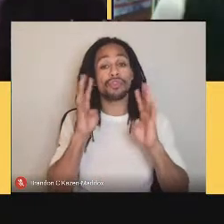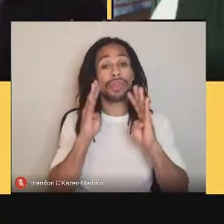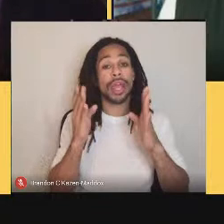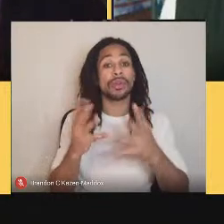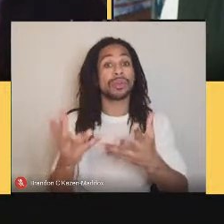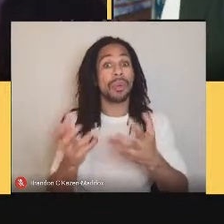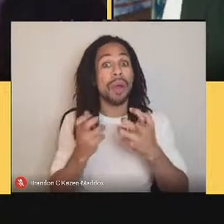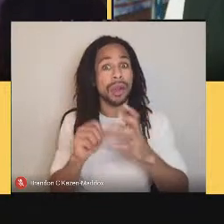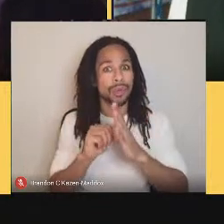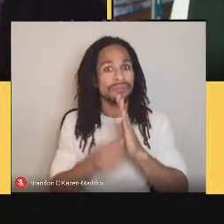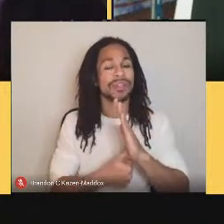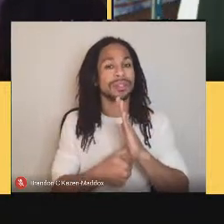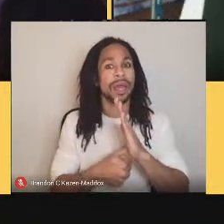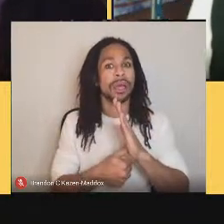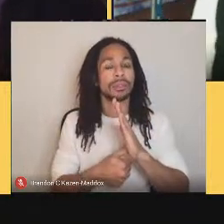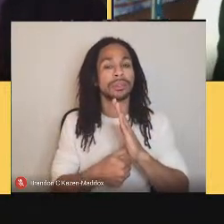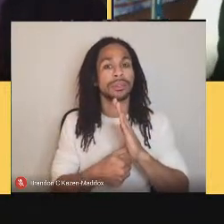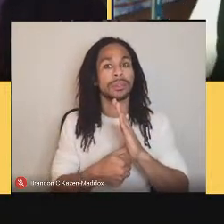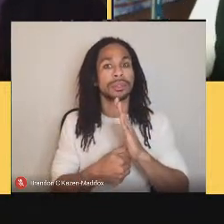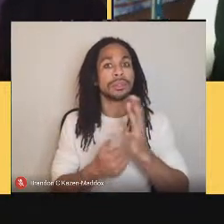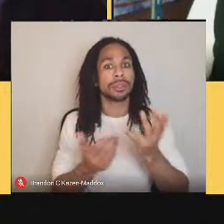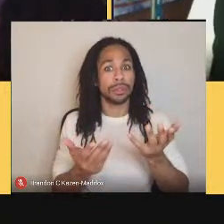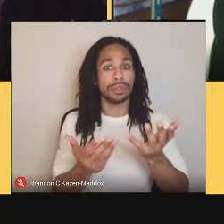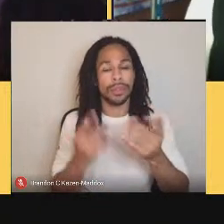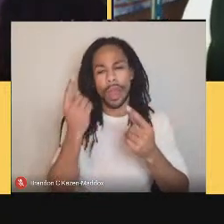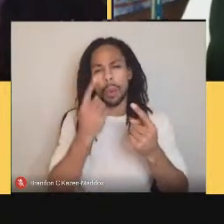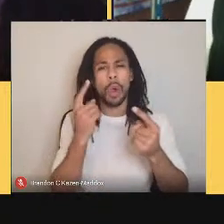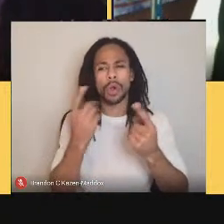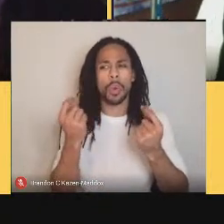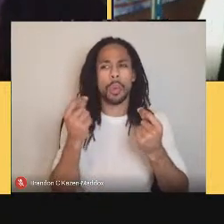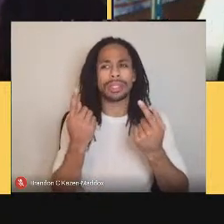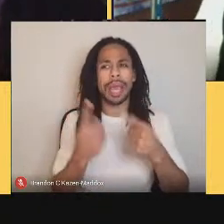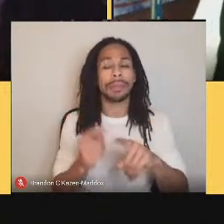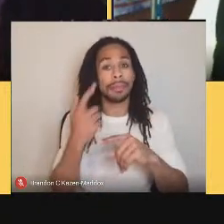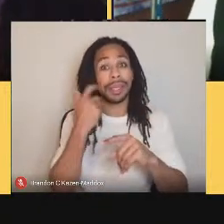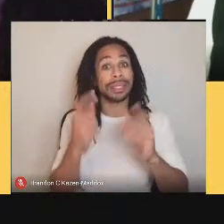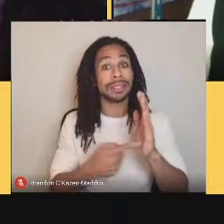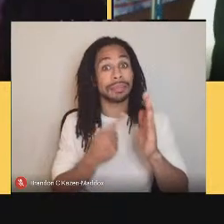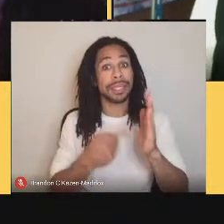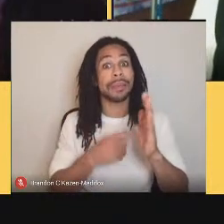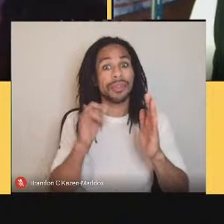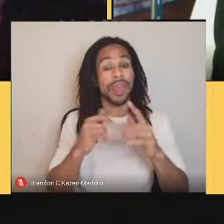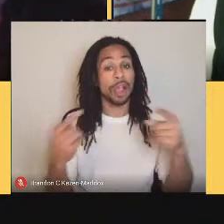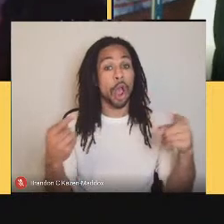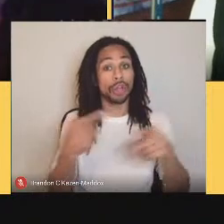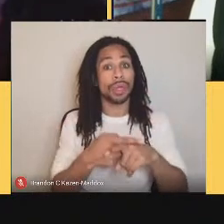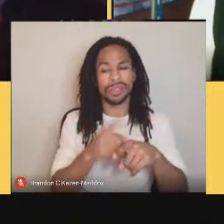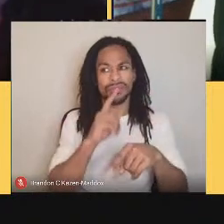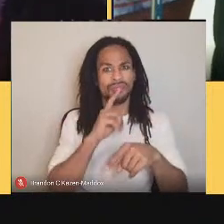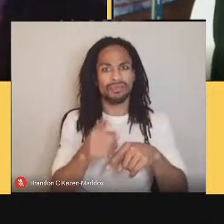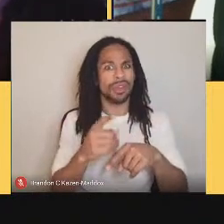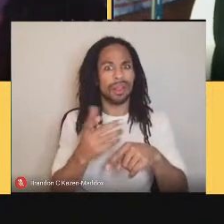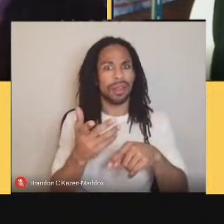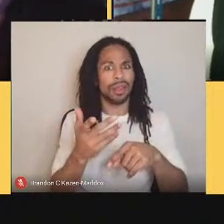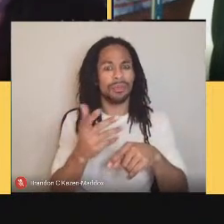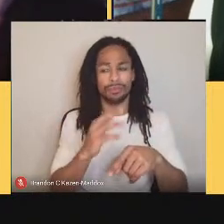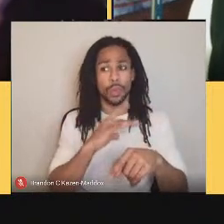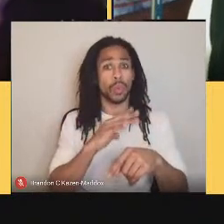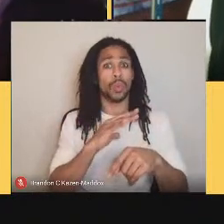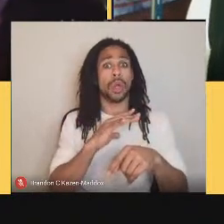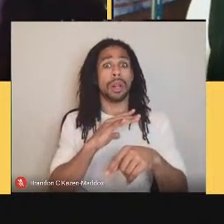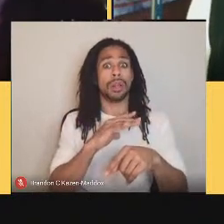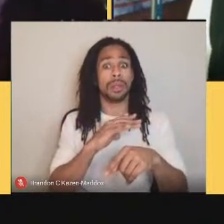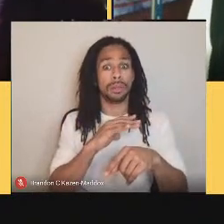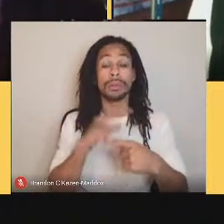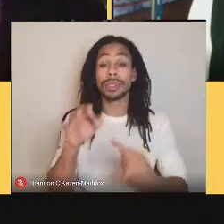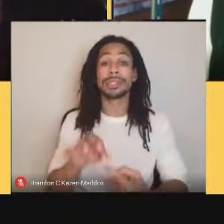under the action of wonder what's happening. Because sometimes the contrast can be really, really, really cool.